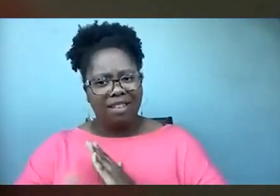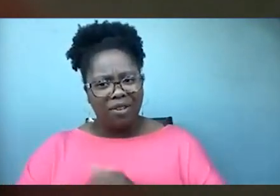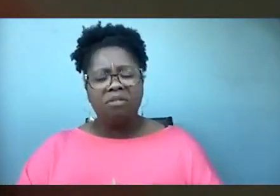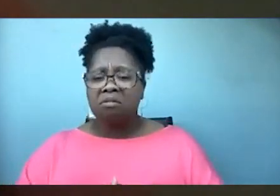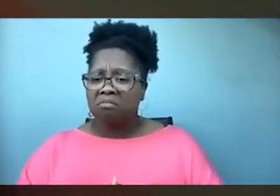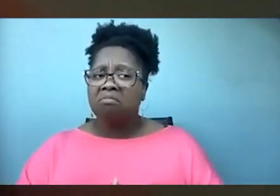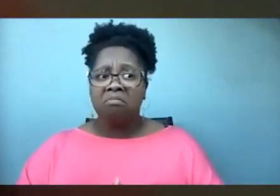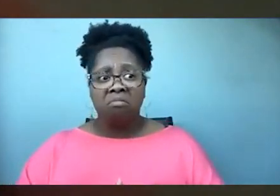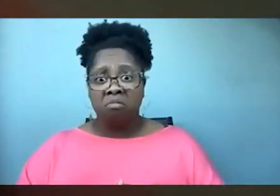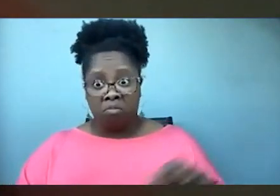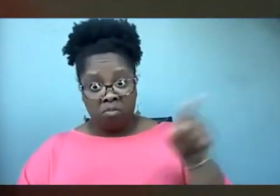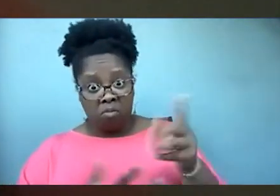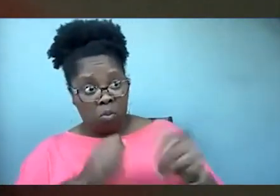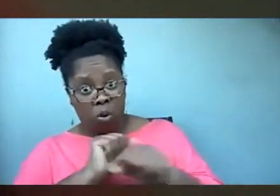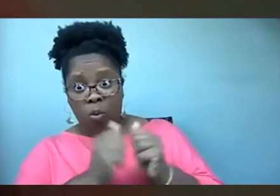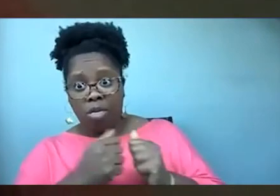There's so many ways we do it,